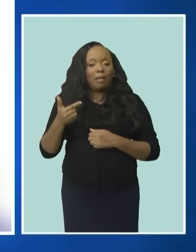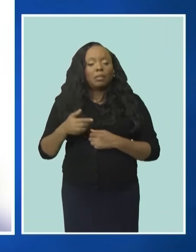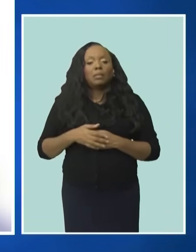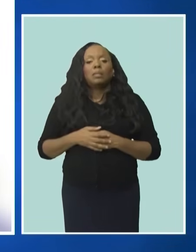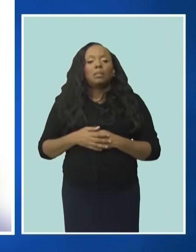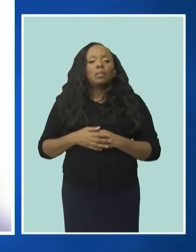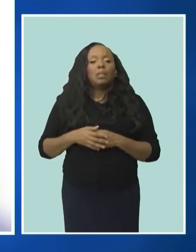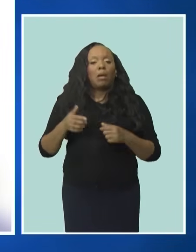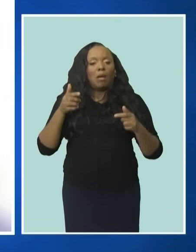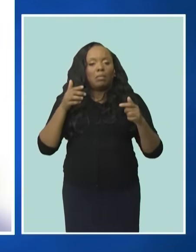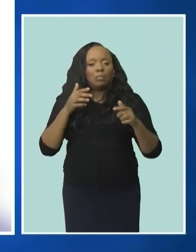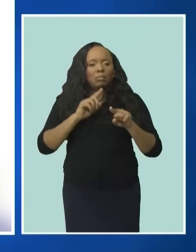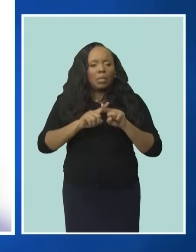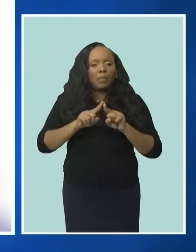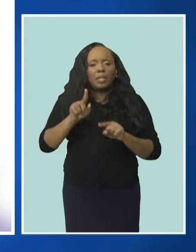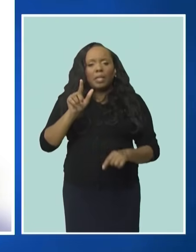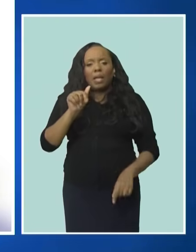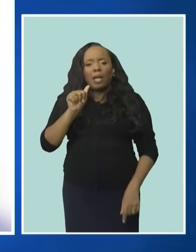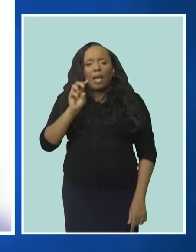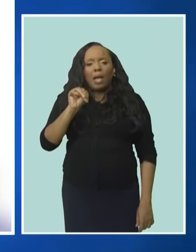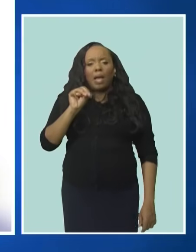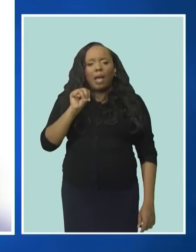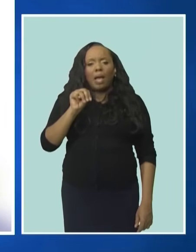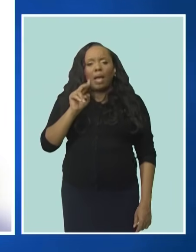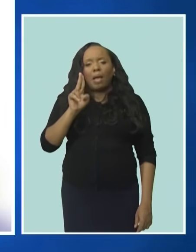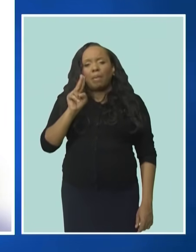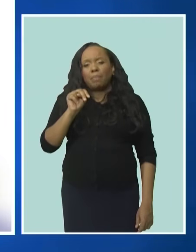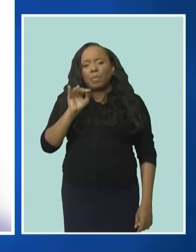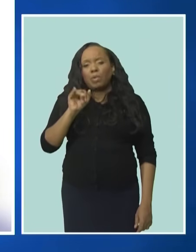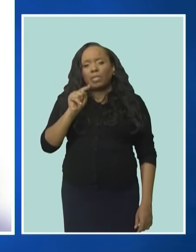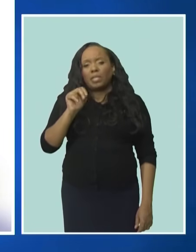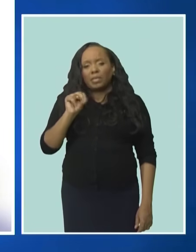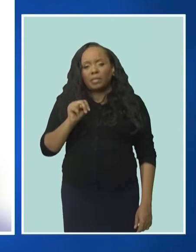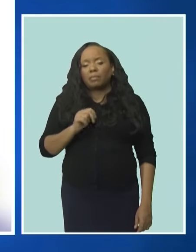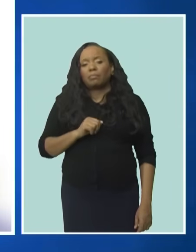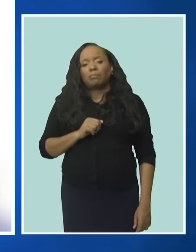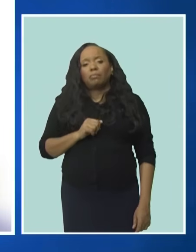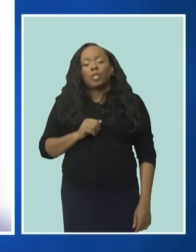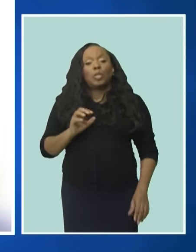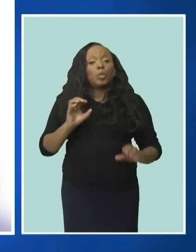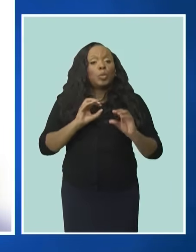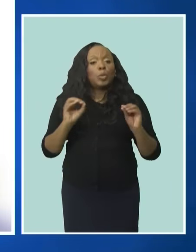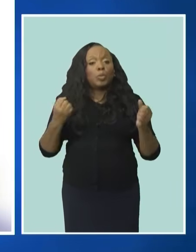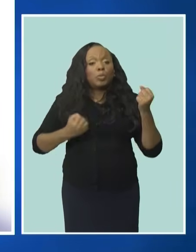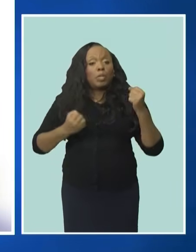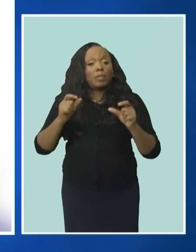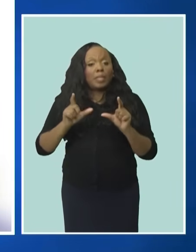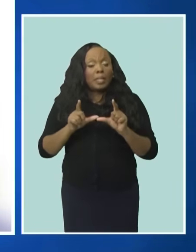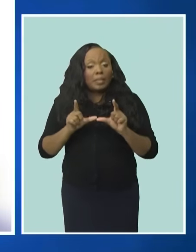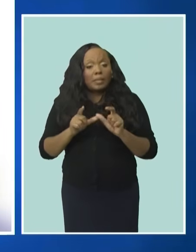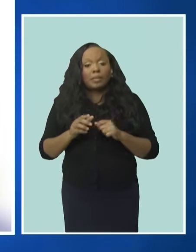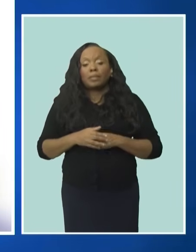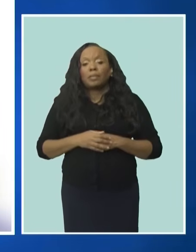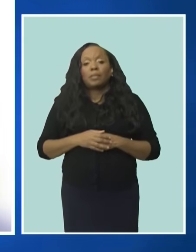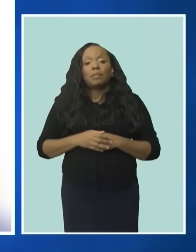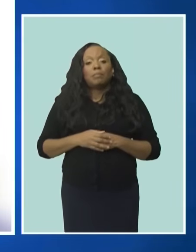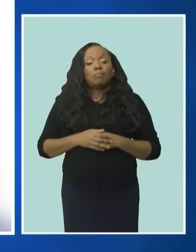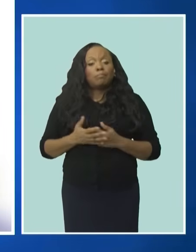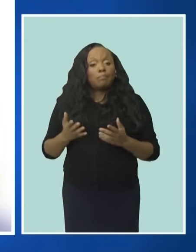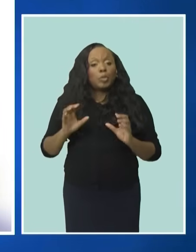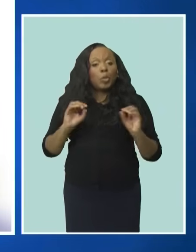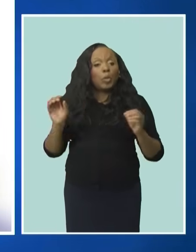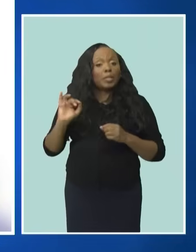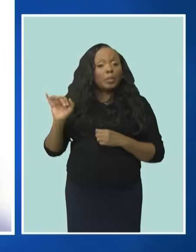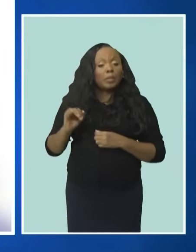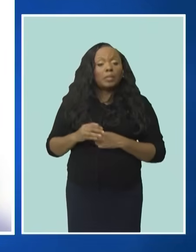4 rounds of ammunition, no driver's license, and no third-party insurance while on Hearts Gap on June 27th.